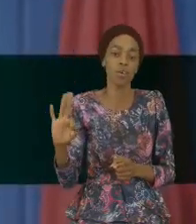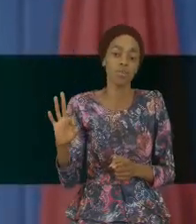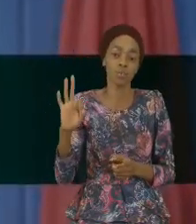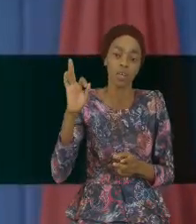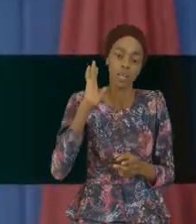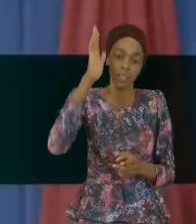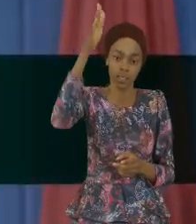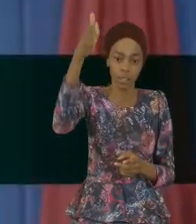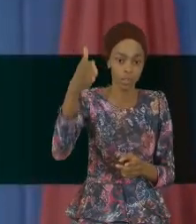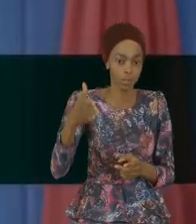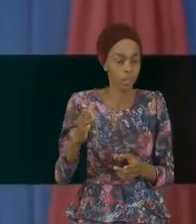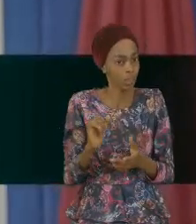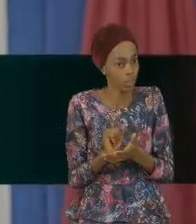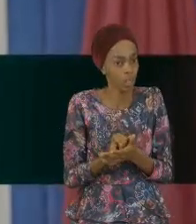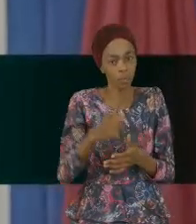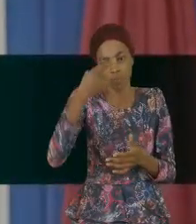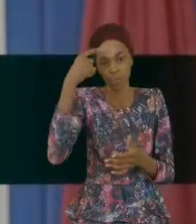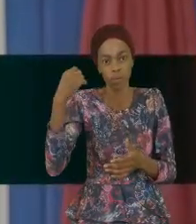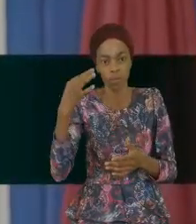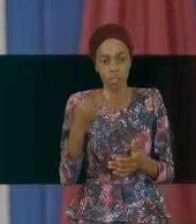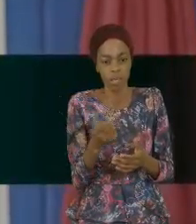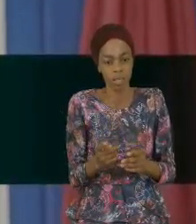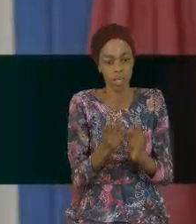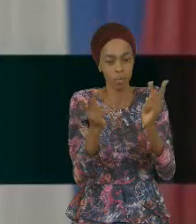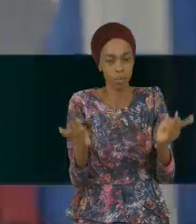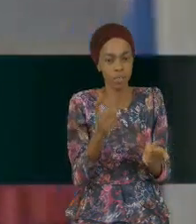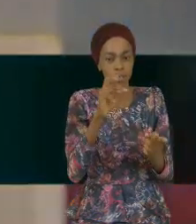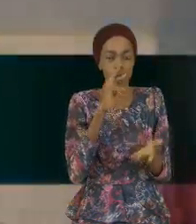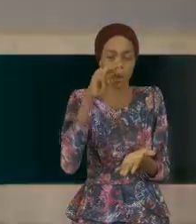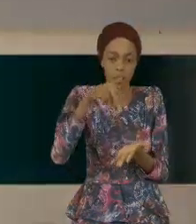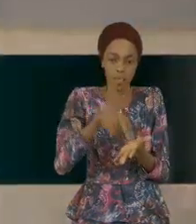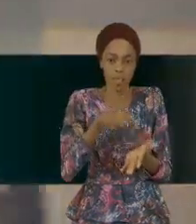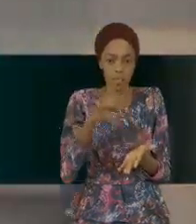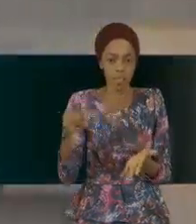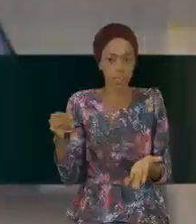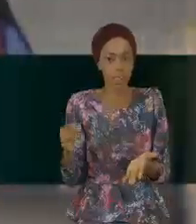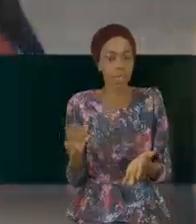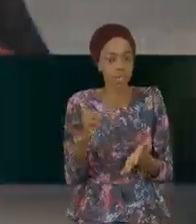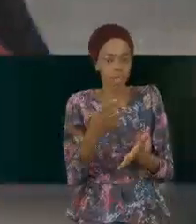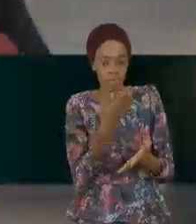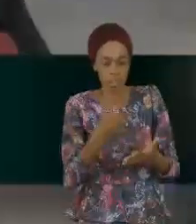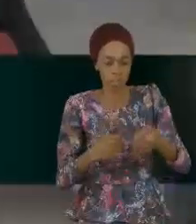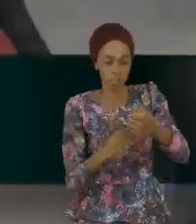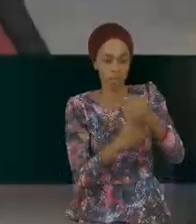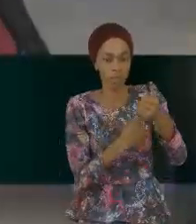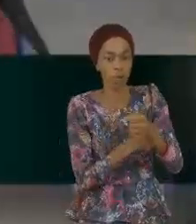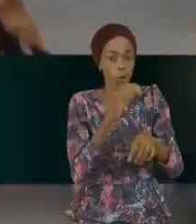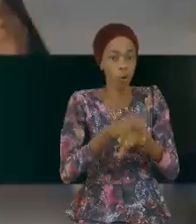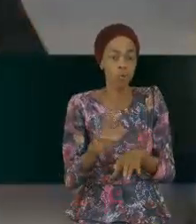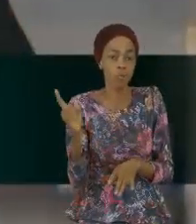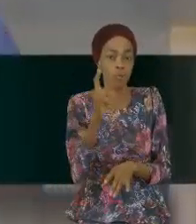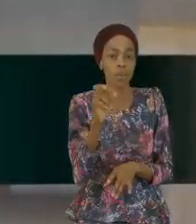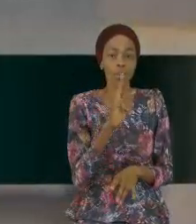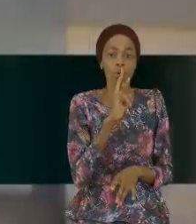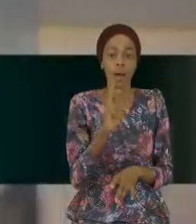which you stand, the place in which you stand, the basis, the focus on where you stand.